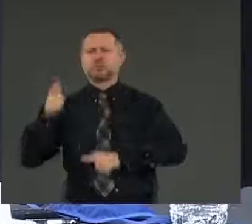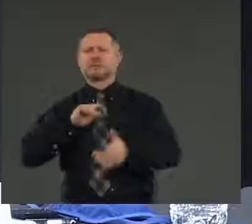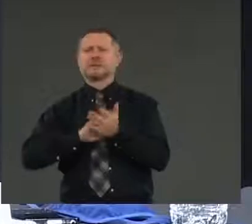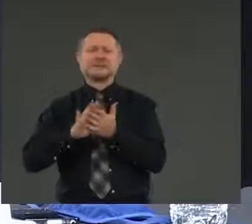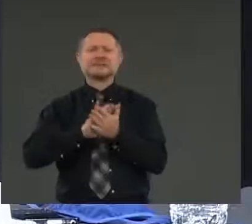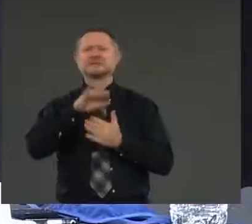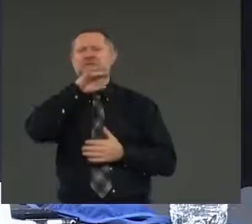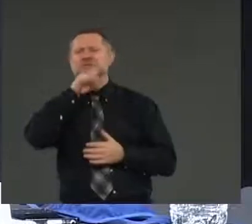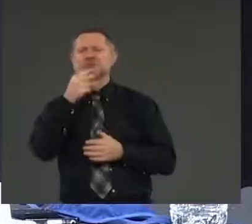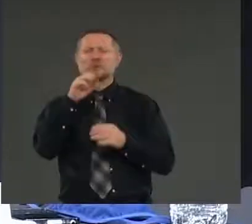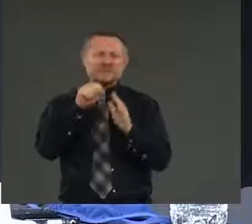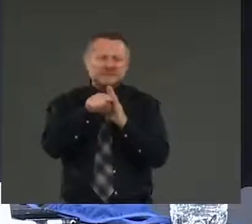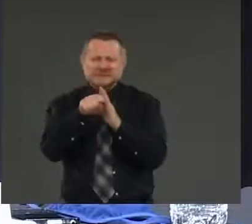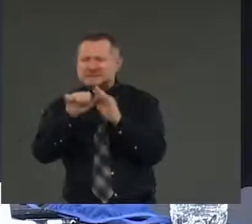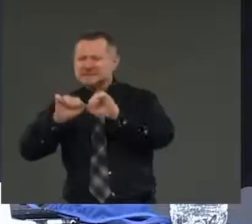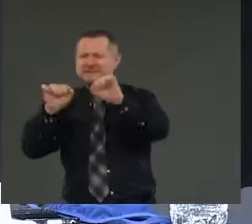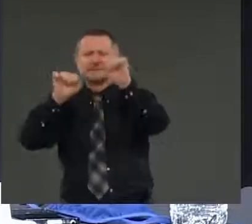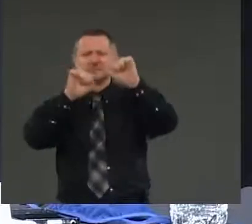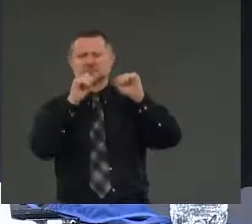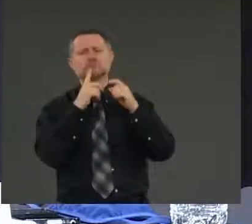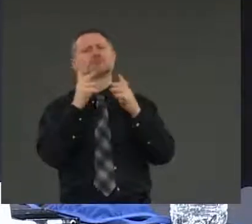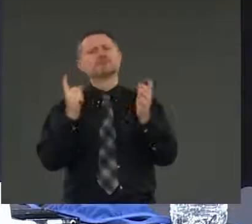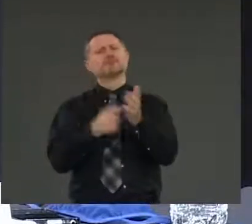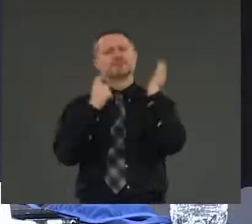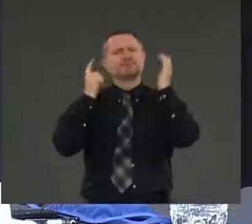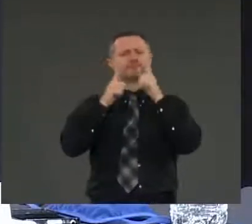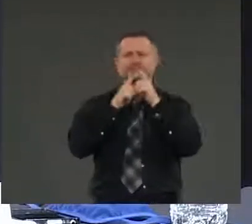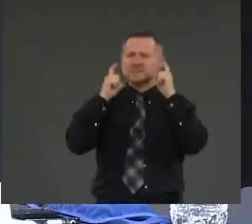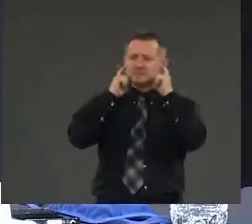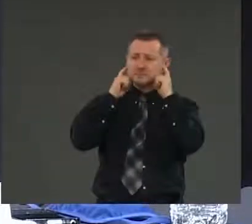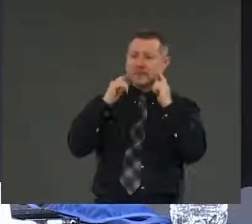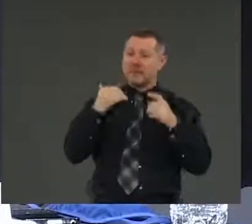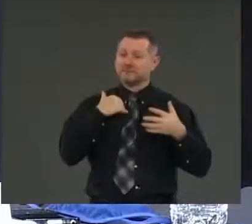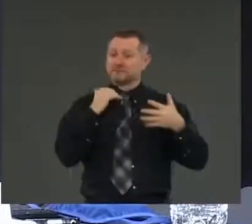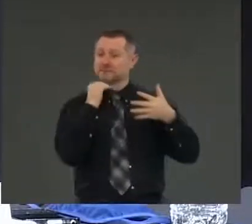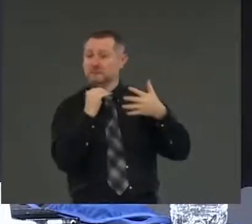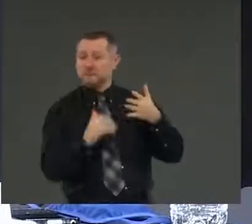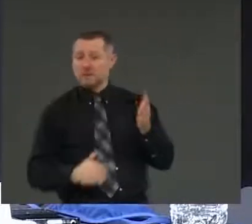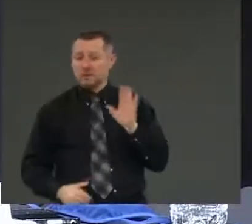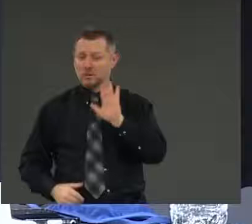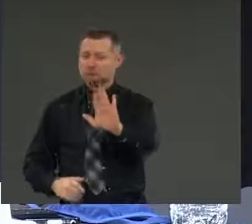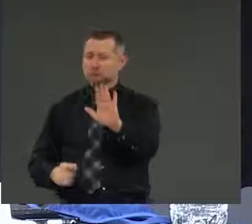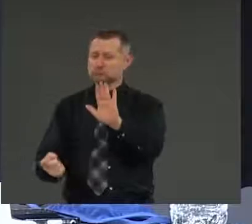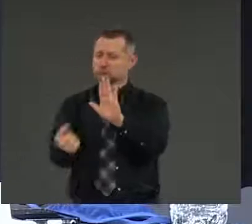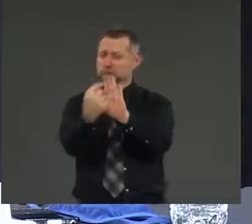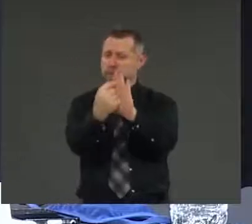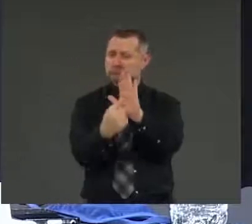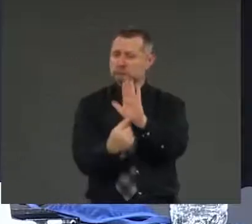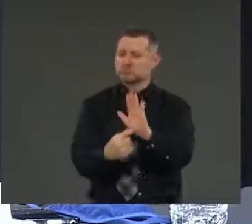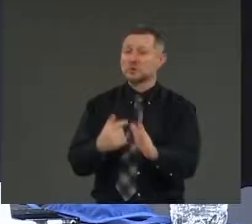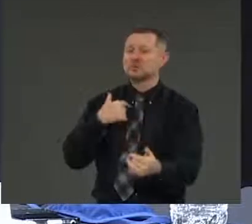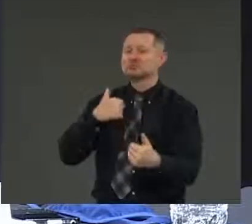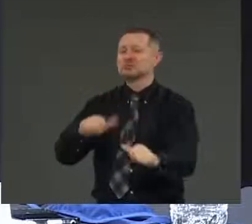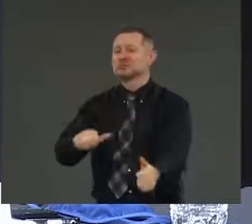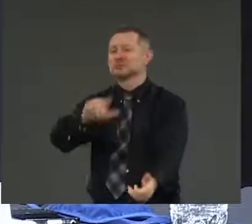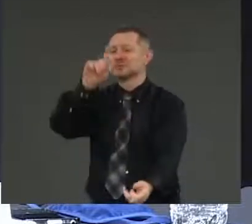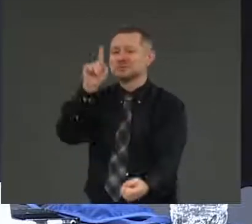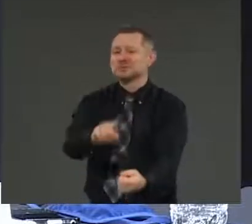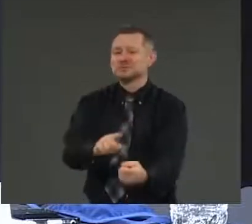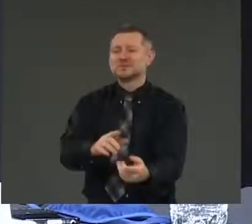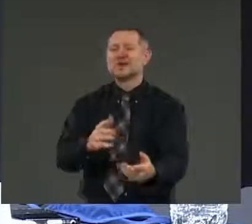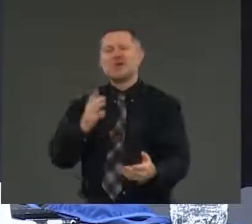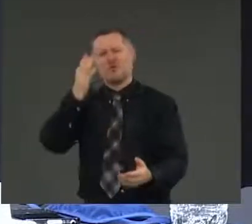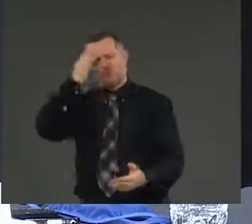also requiring wearing of masks, and you'll see throughout the guidelines for all the reopenings, to mitigate not being able to social distance,